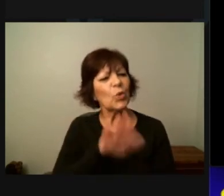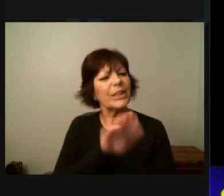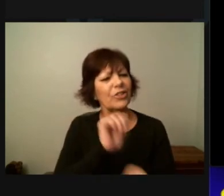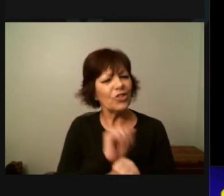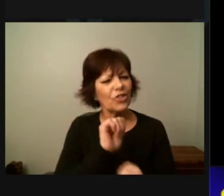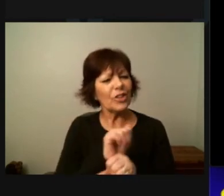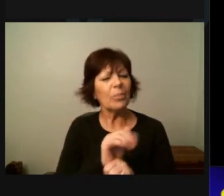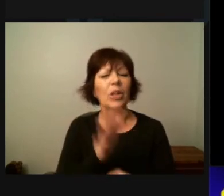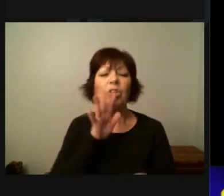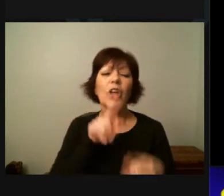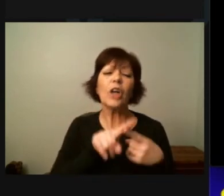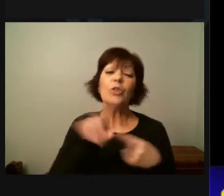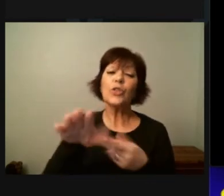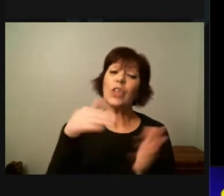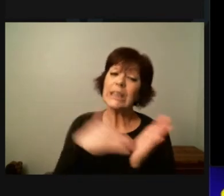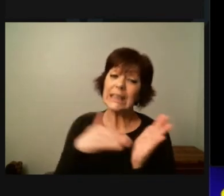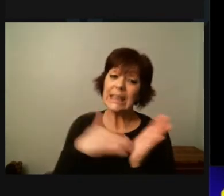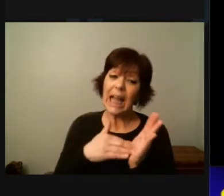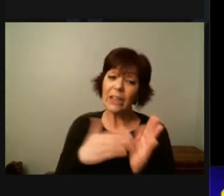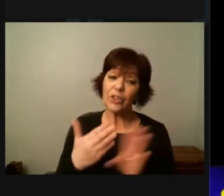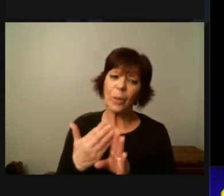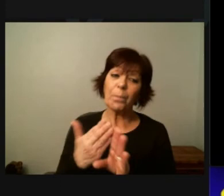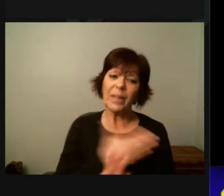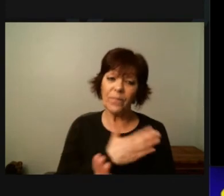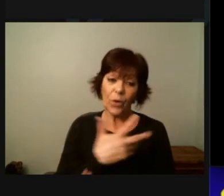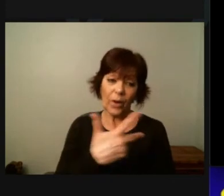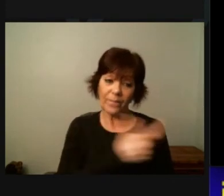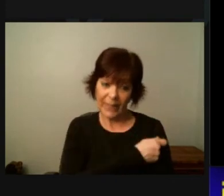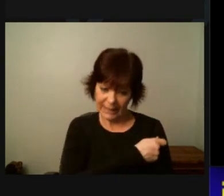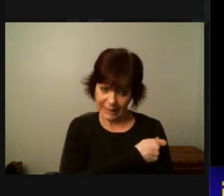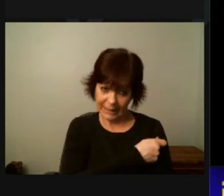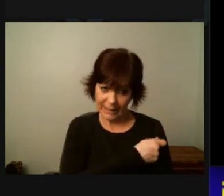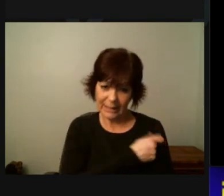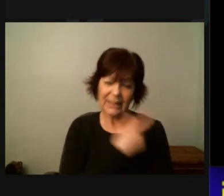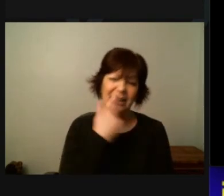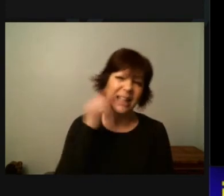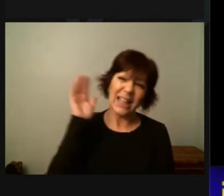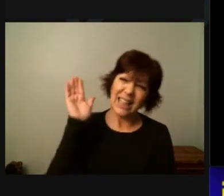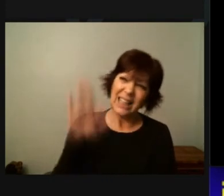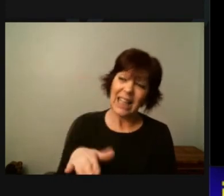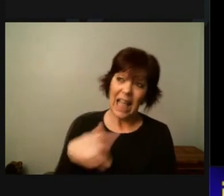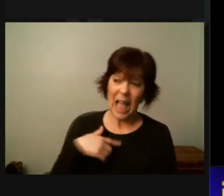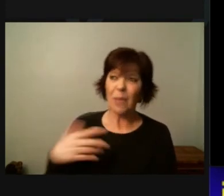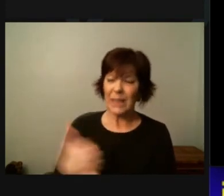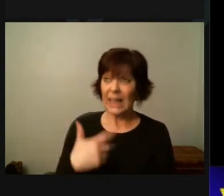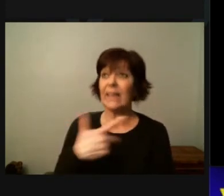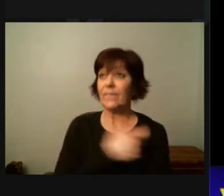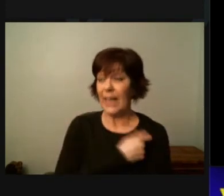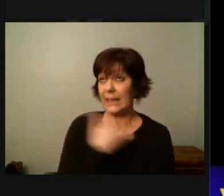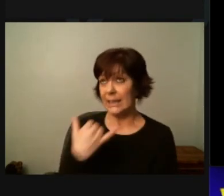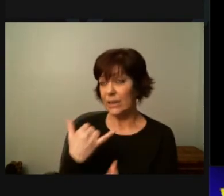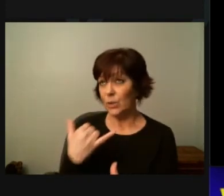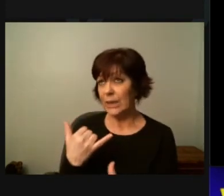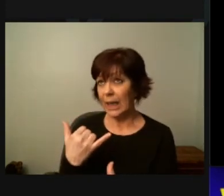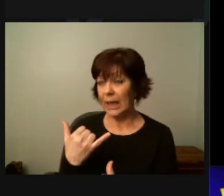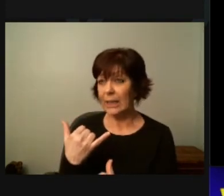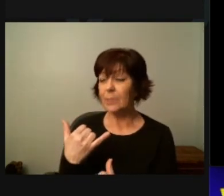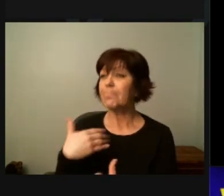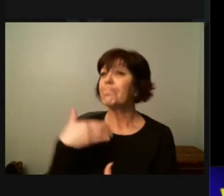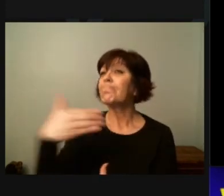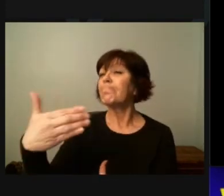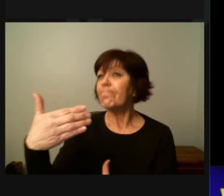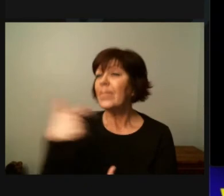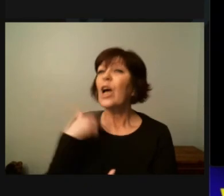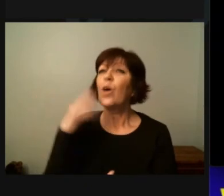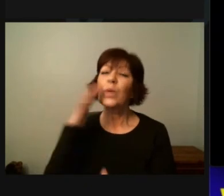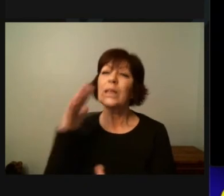provider before you get your vaccine and say, you know what, I'm getting my first vaccine today, and a month from now, I'm going to